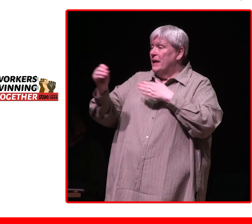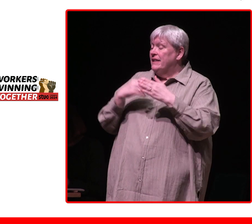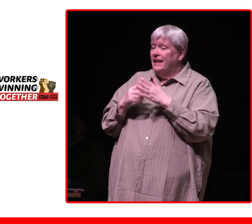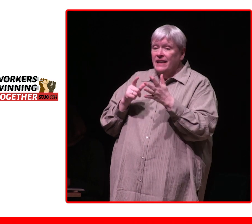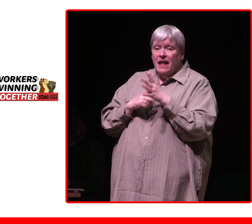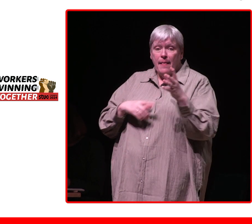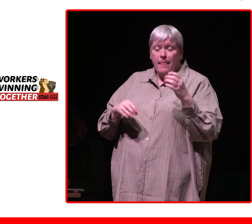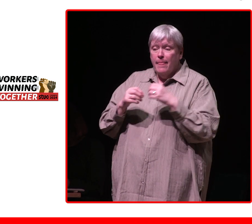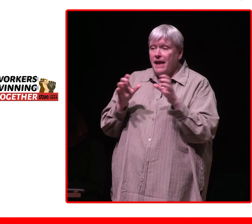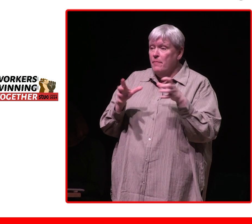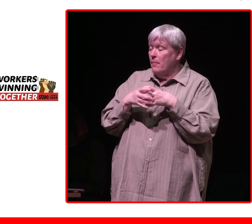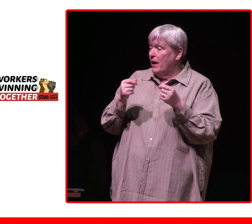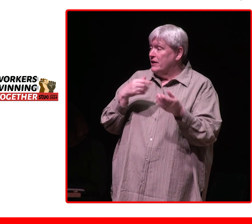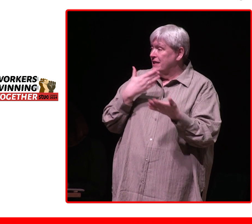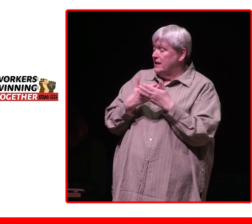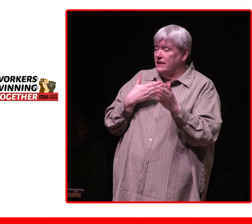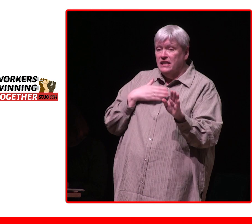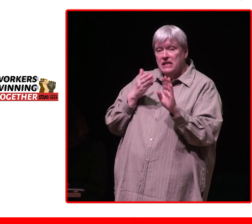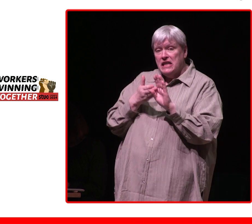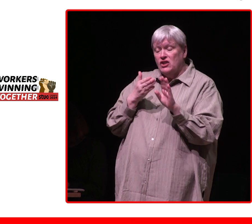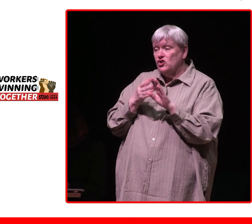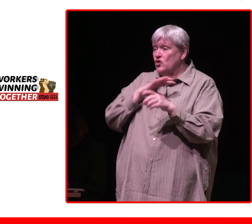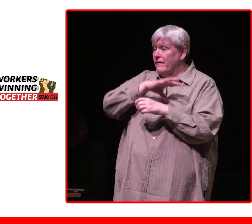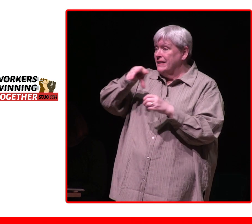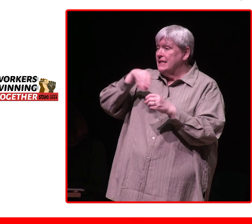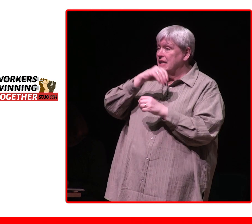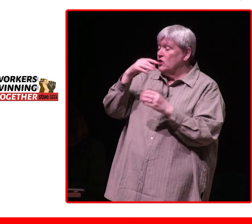Party is matching the intentions of the Conservative government.